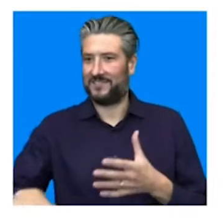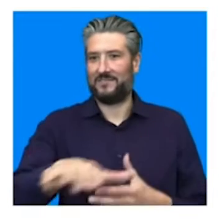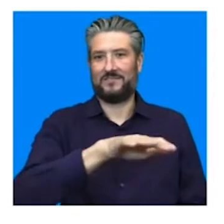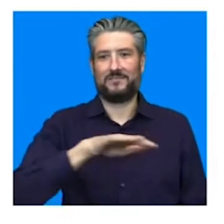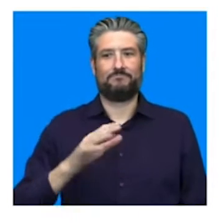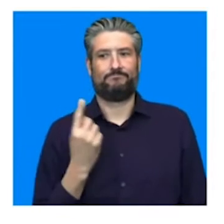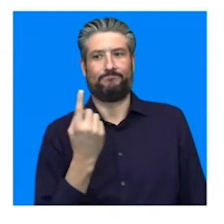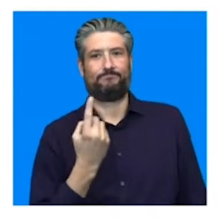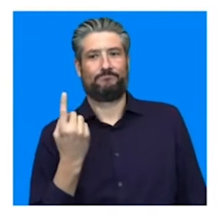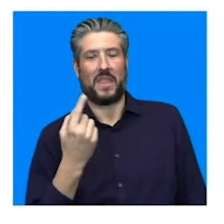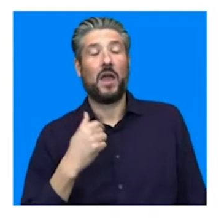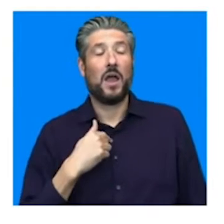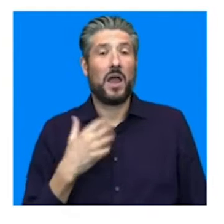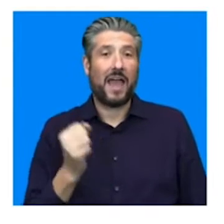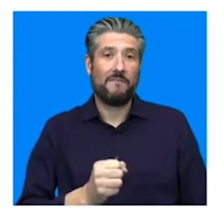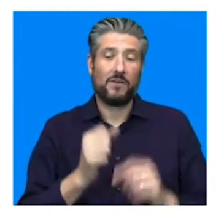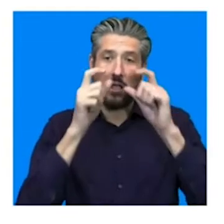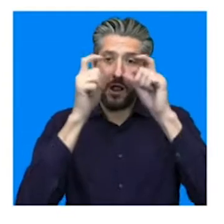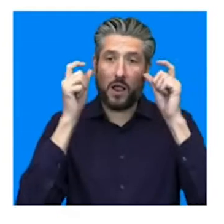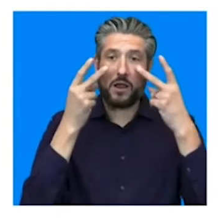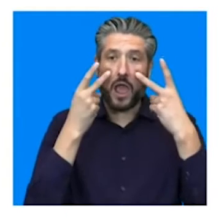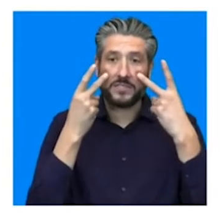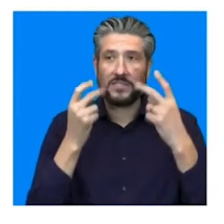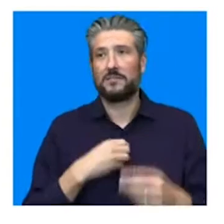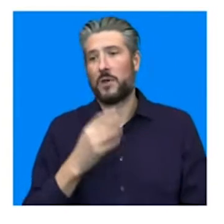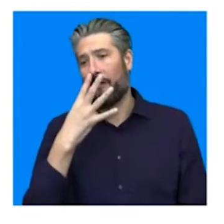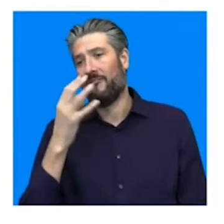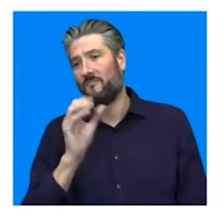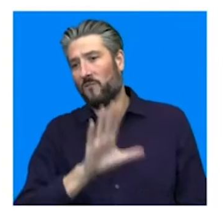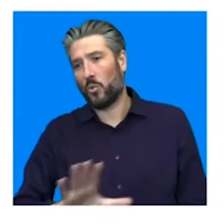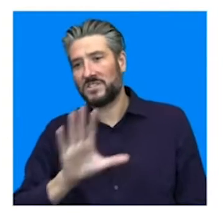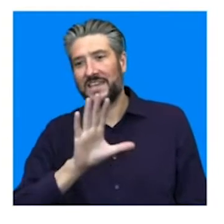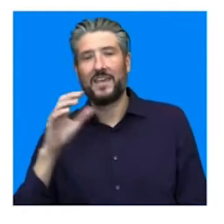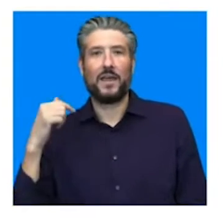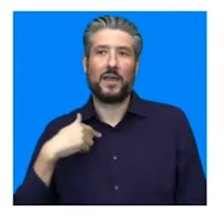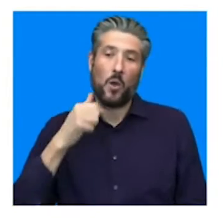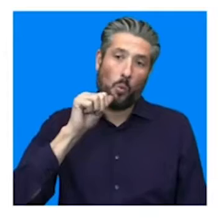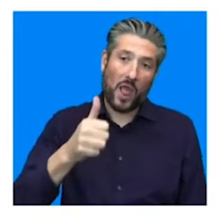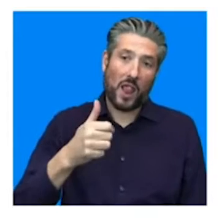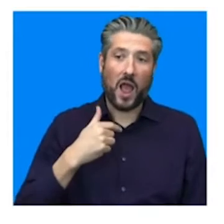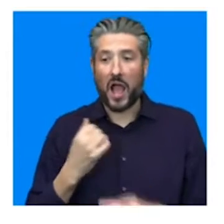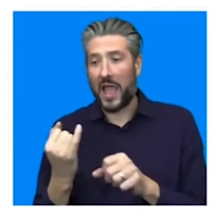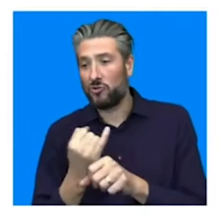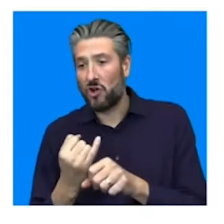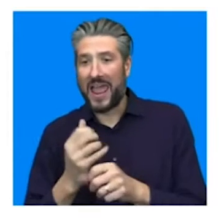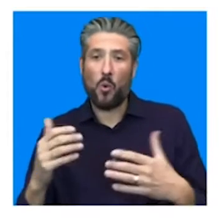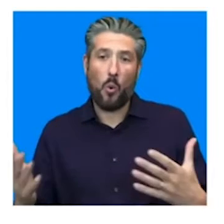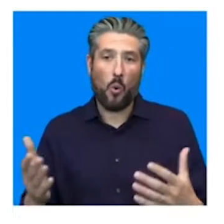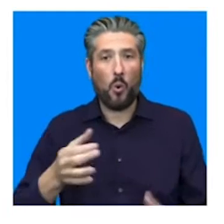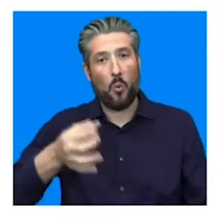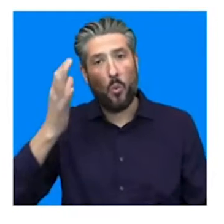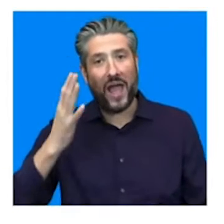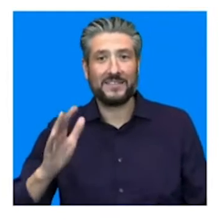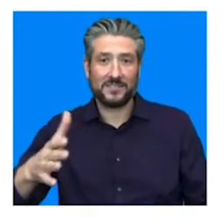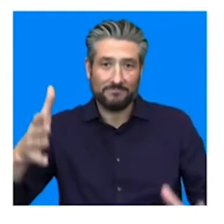I wear glasses, and at 40 years old, I'm fighting a battle between whether I will go grey first or white, or whether I'll lose